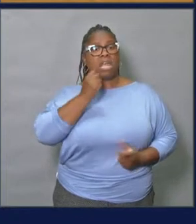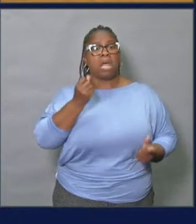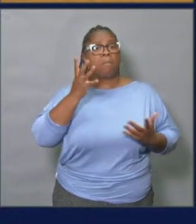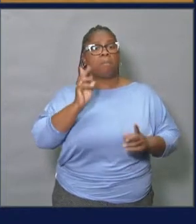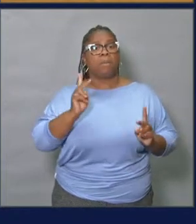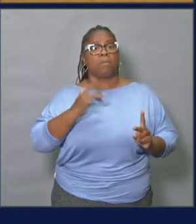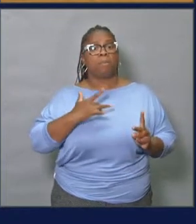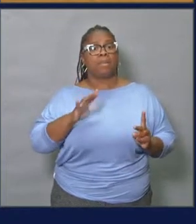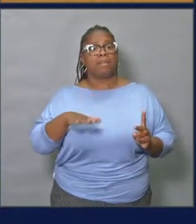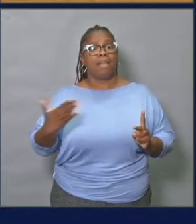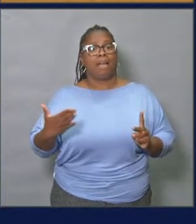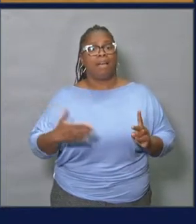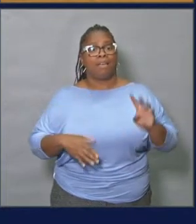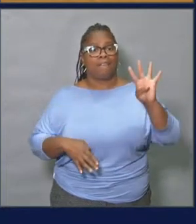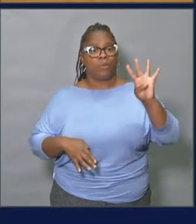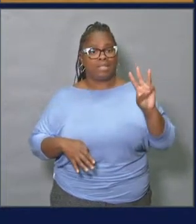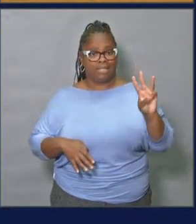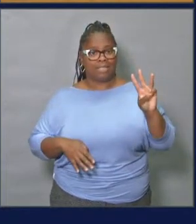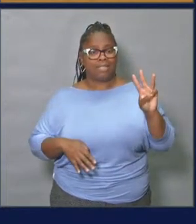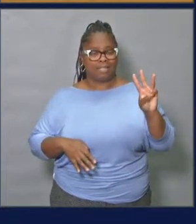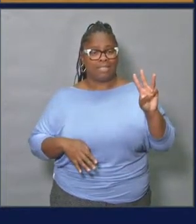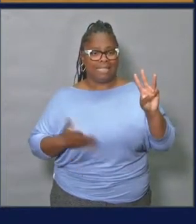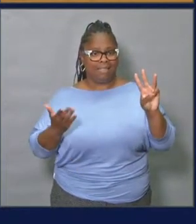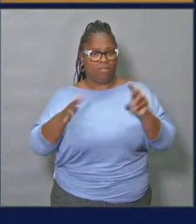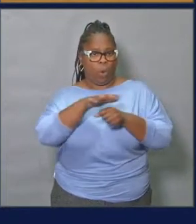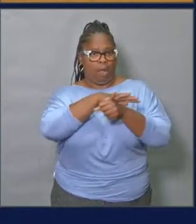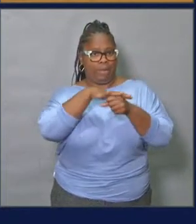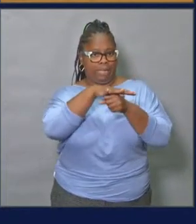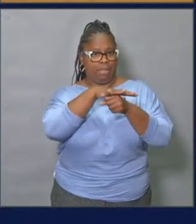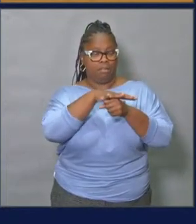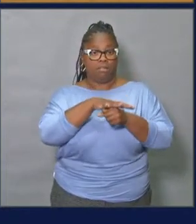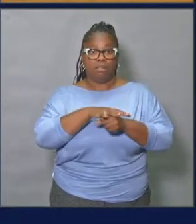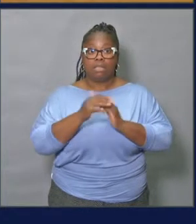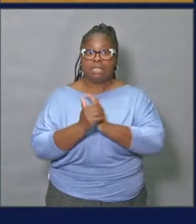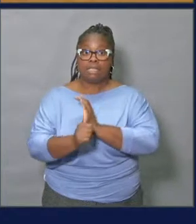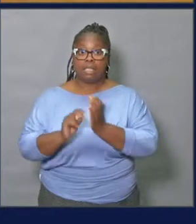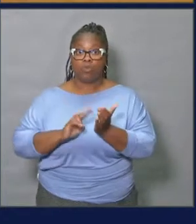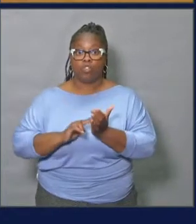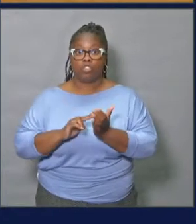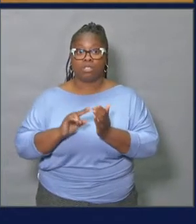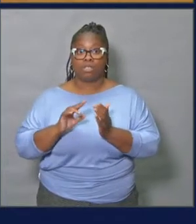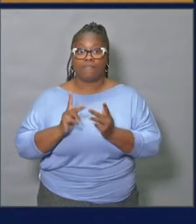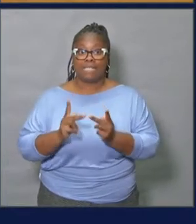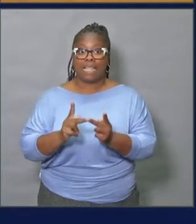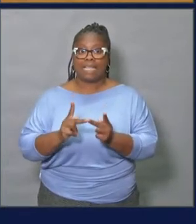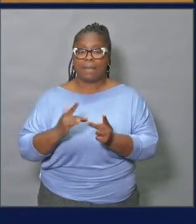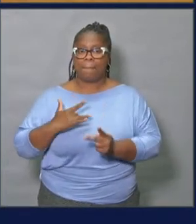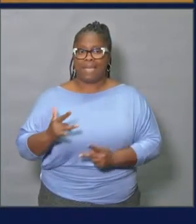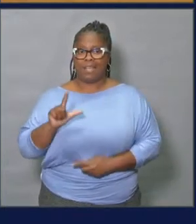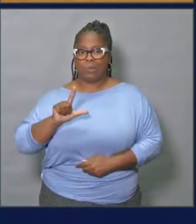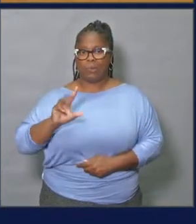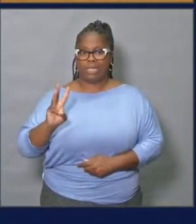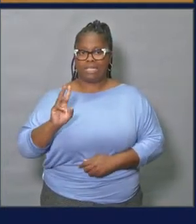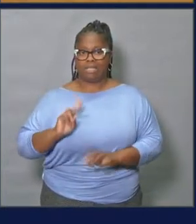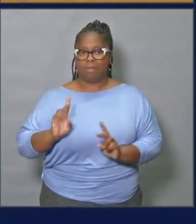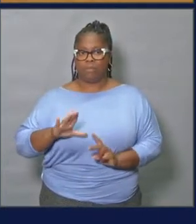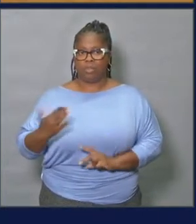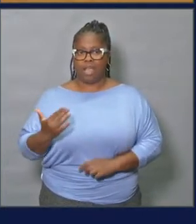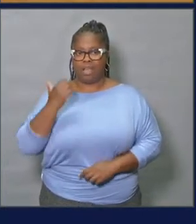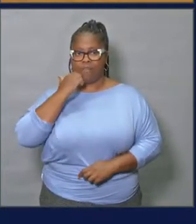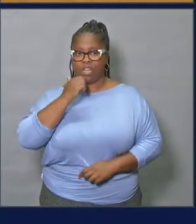the average daily deaths in skilled nursing facilities was 26. As this table showed